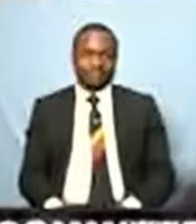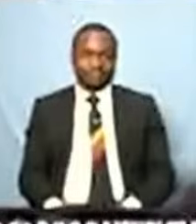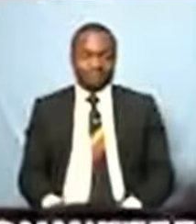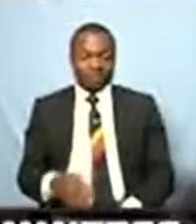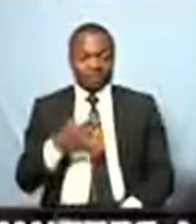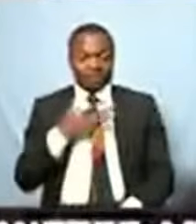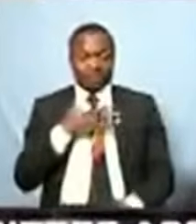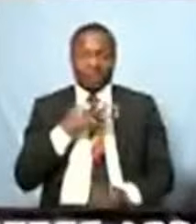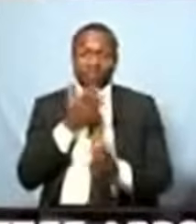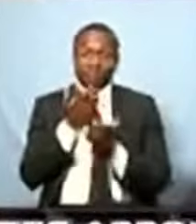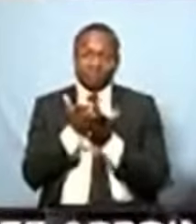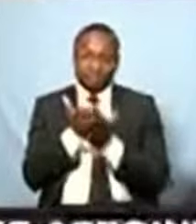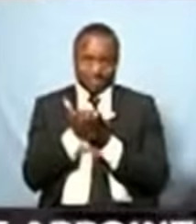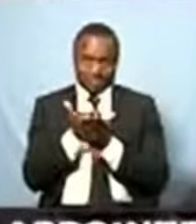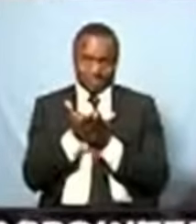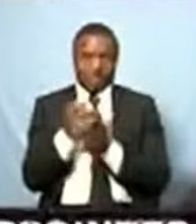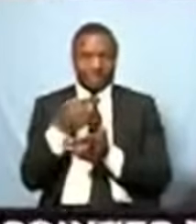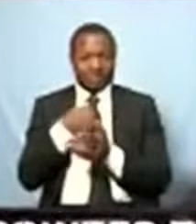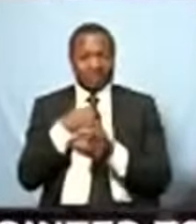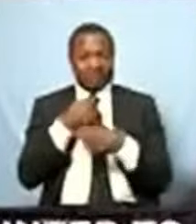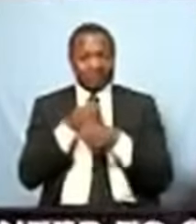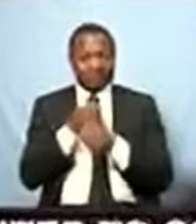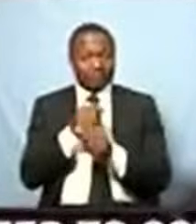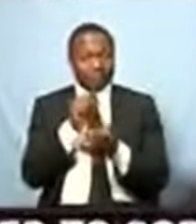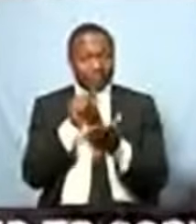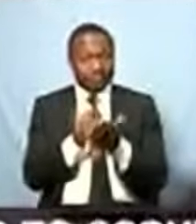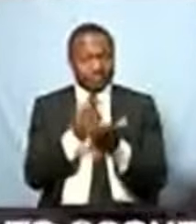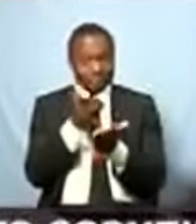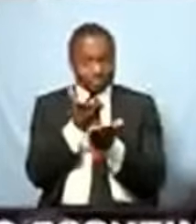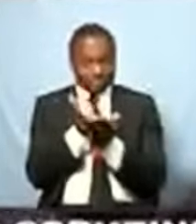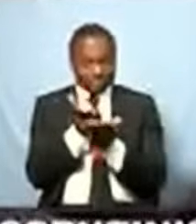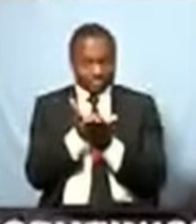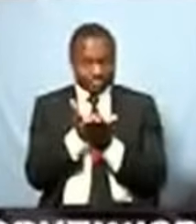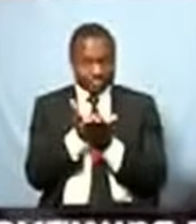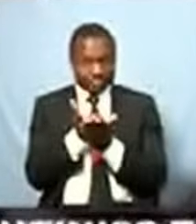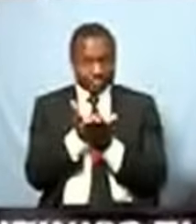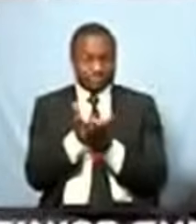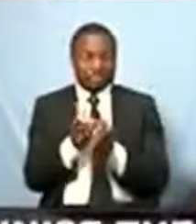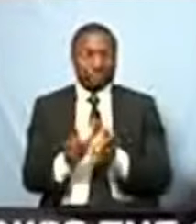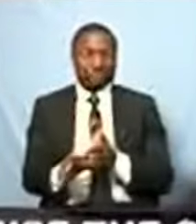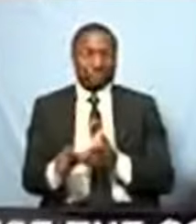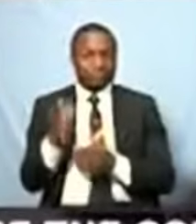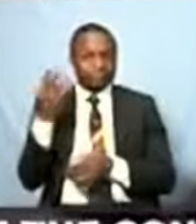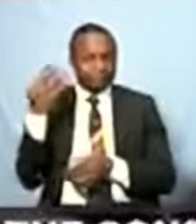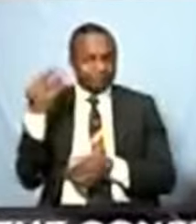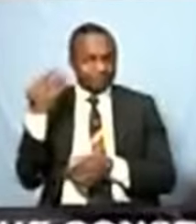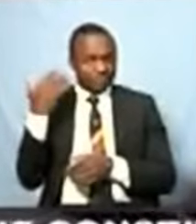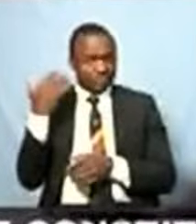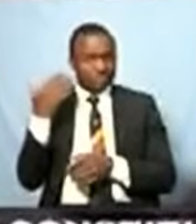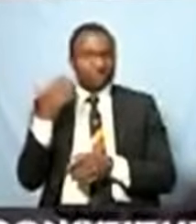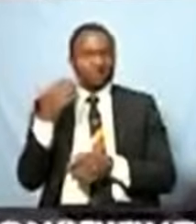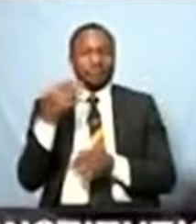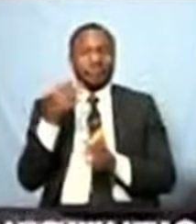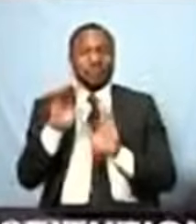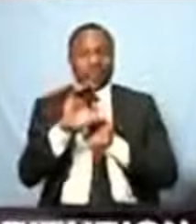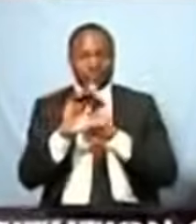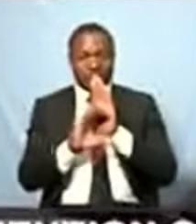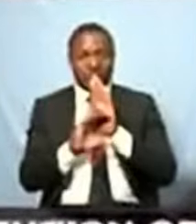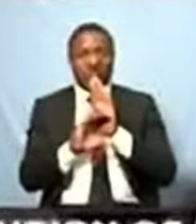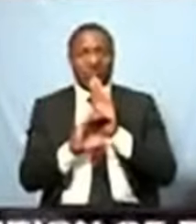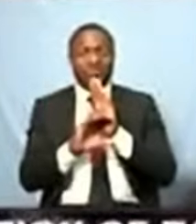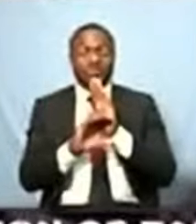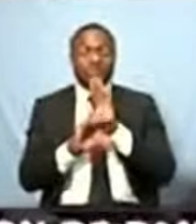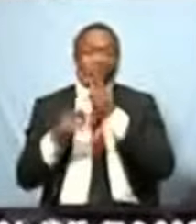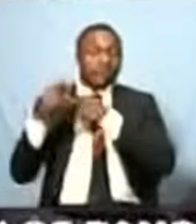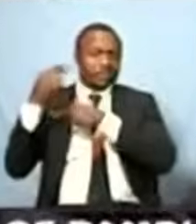My proposal, and I've made this proposal to previous constitutional commissions,